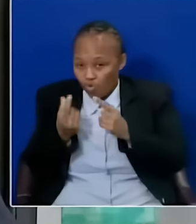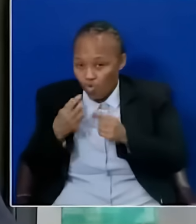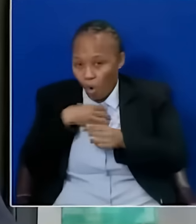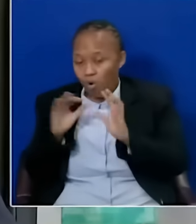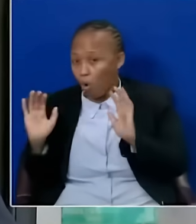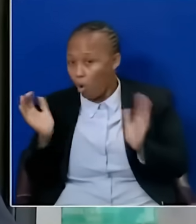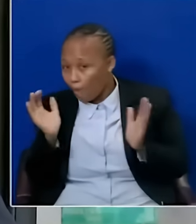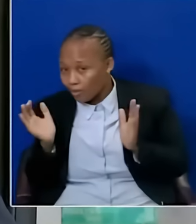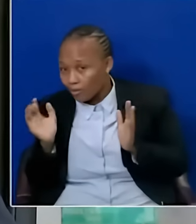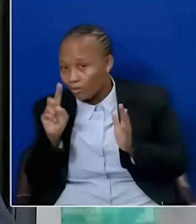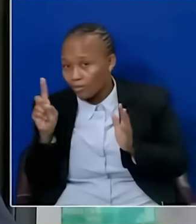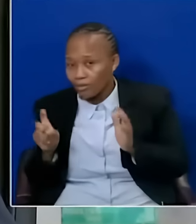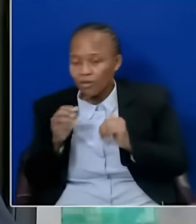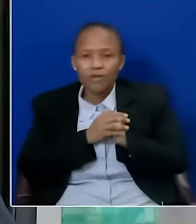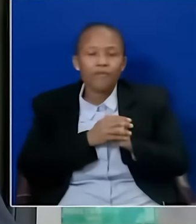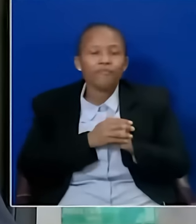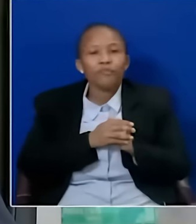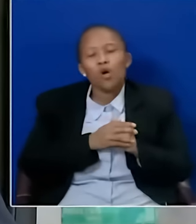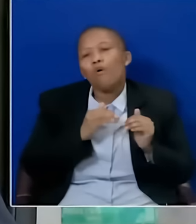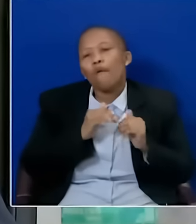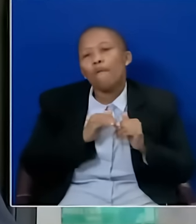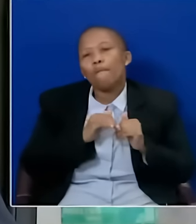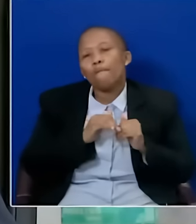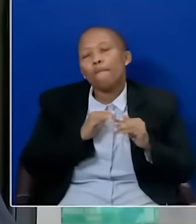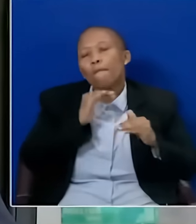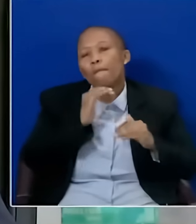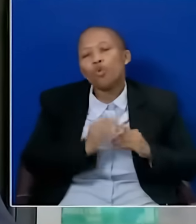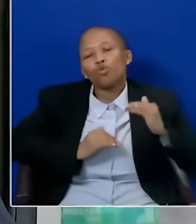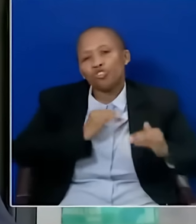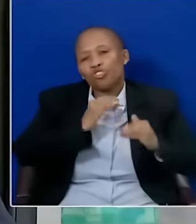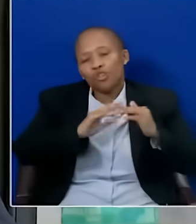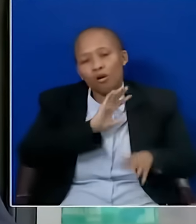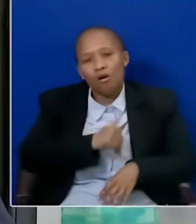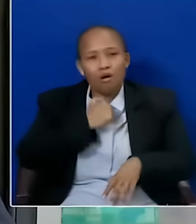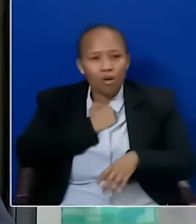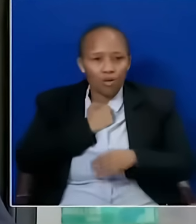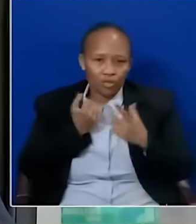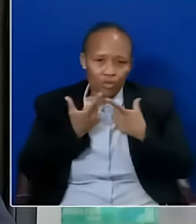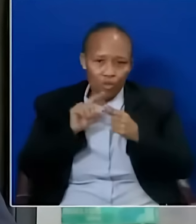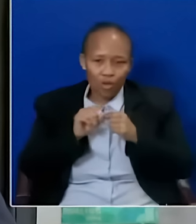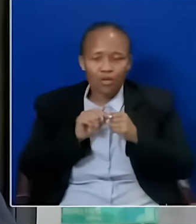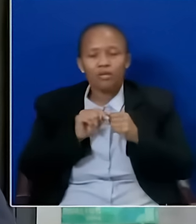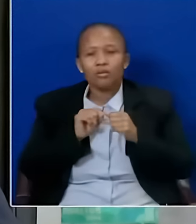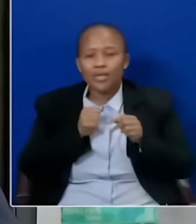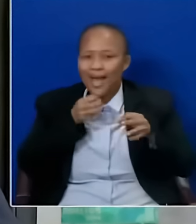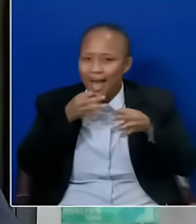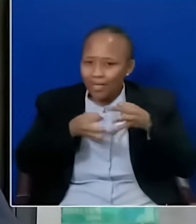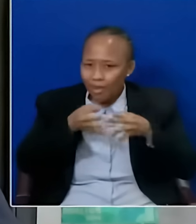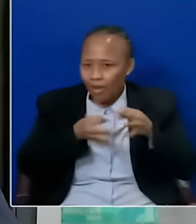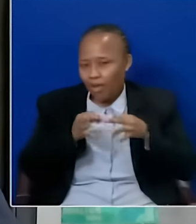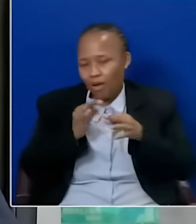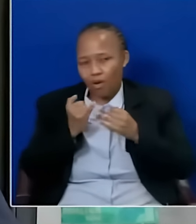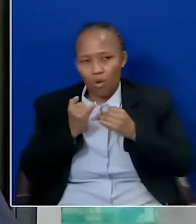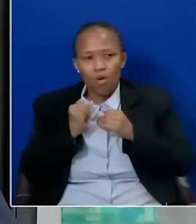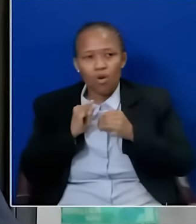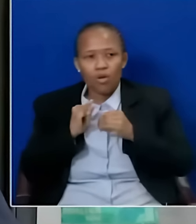Our procedure, Commissioner, explain how a request of re-examination is done. And